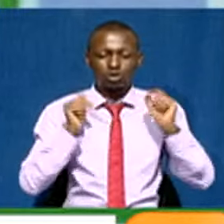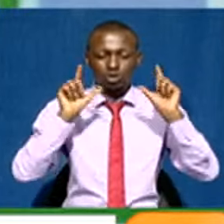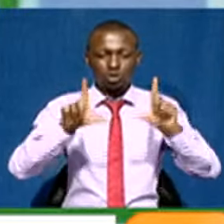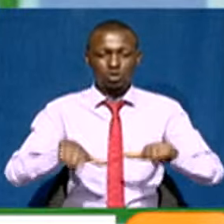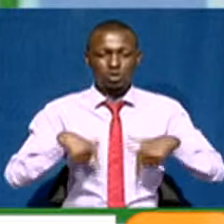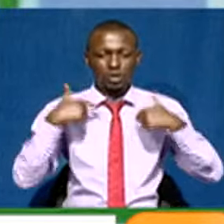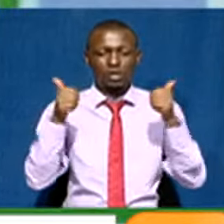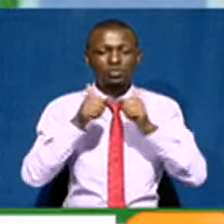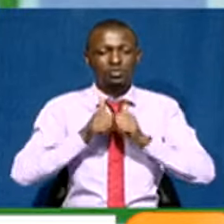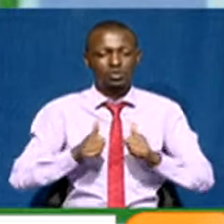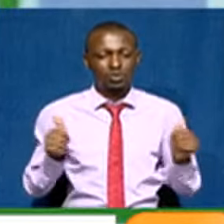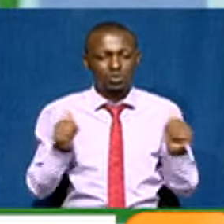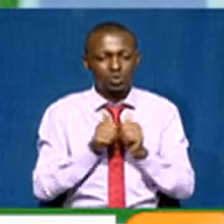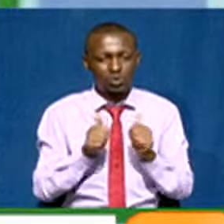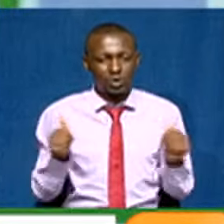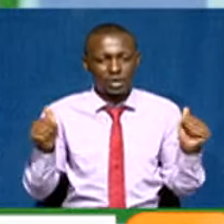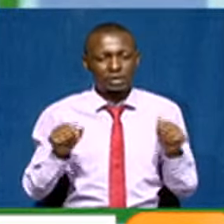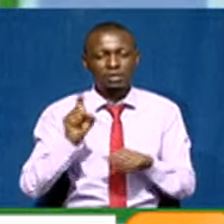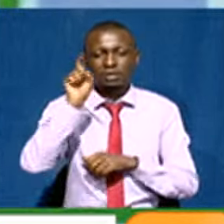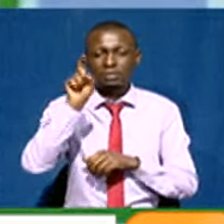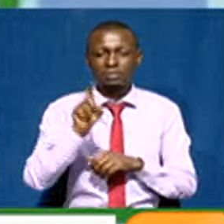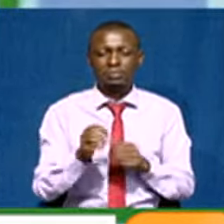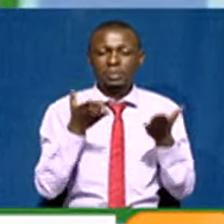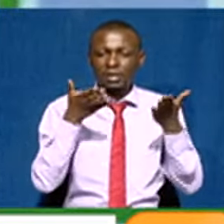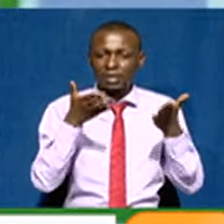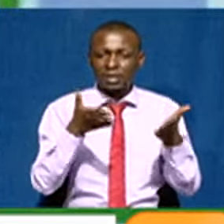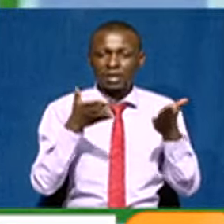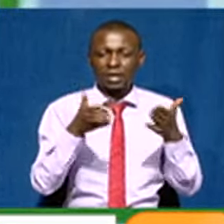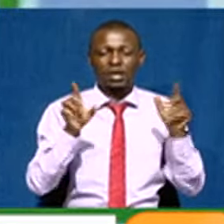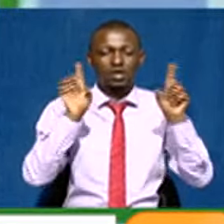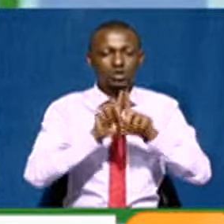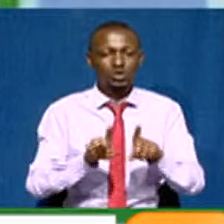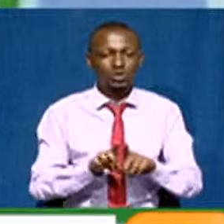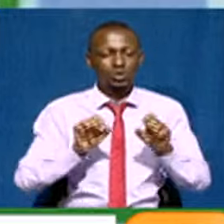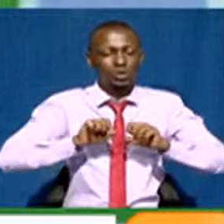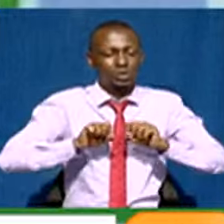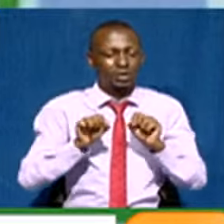service. You have to be there, and of course they're still very happy, and even